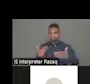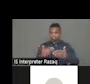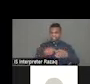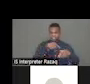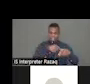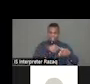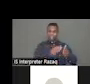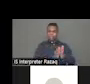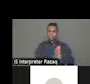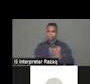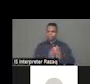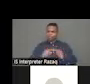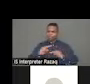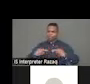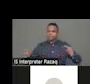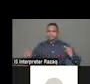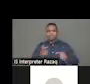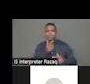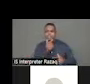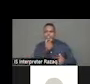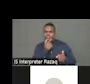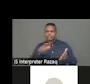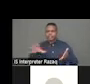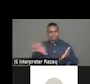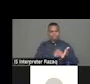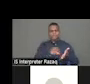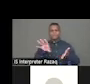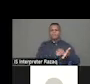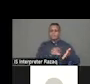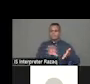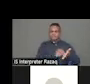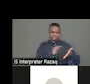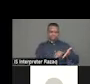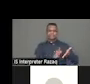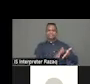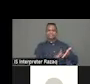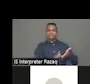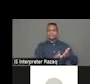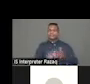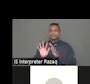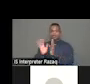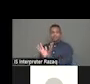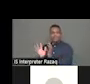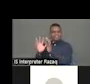under UNICEF funds and is being used in some inclusive